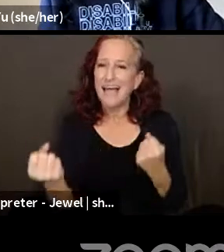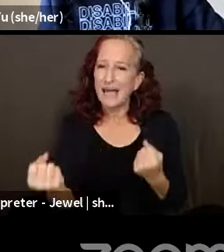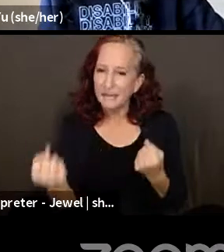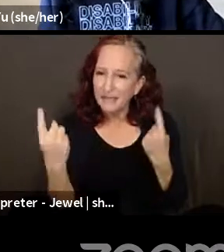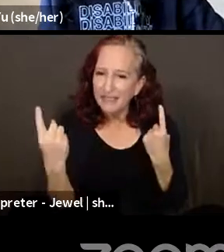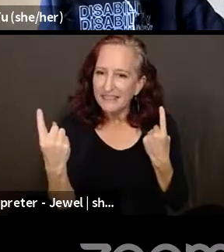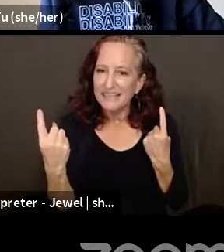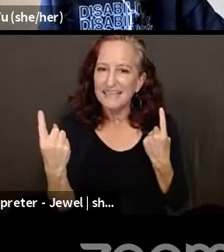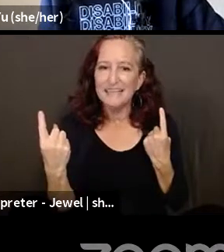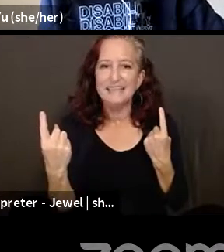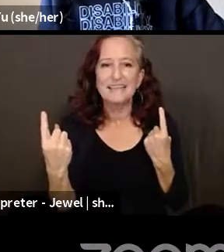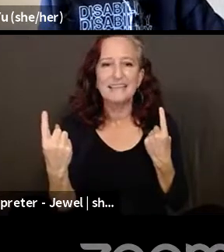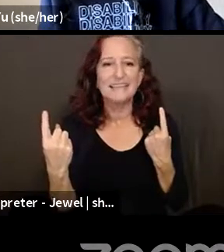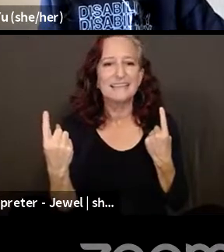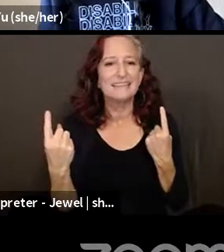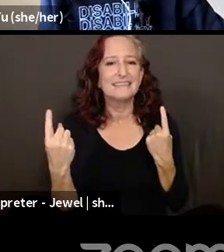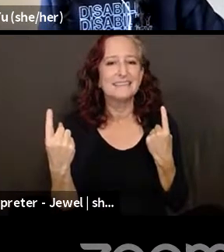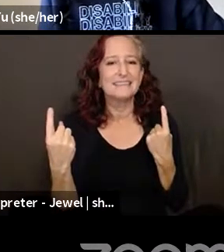Think of